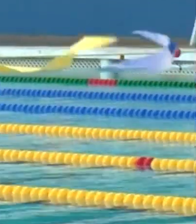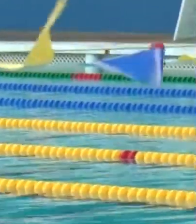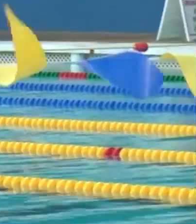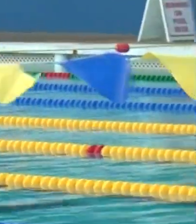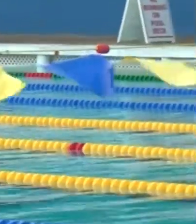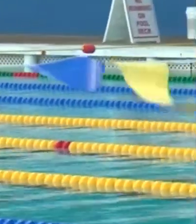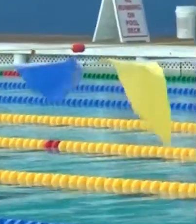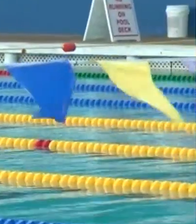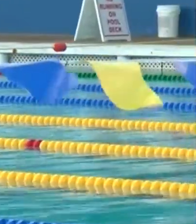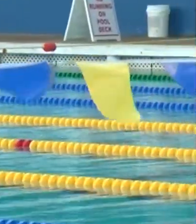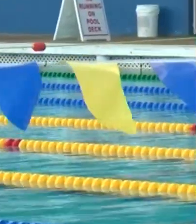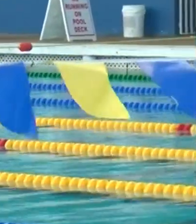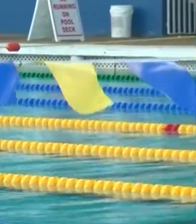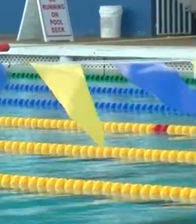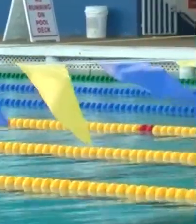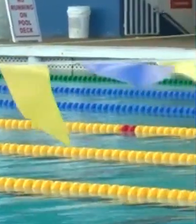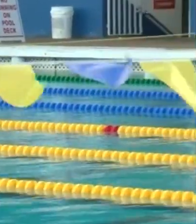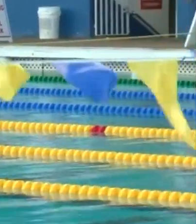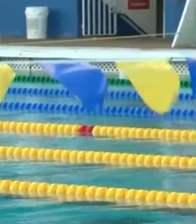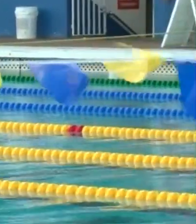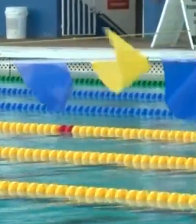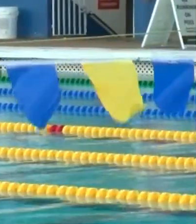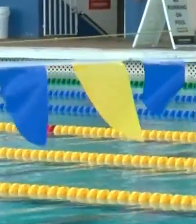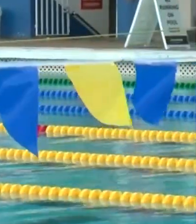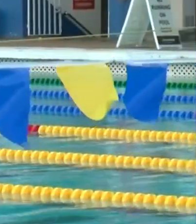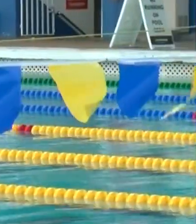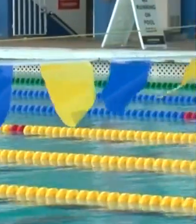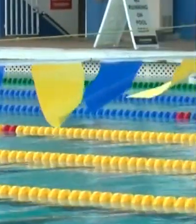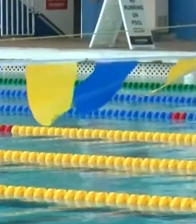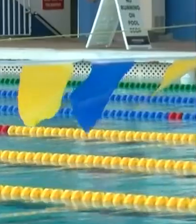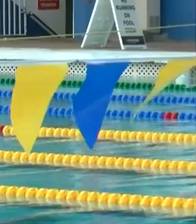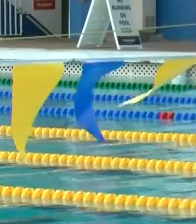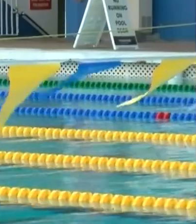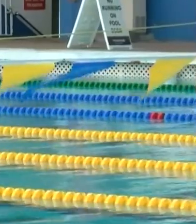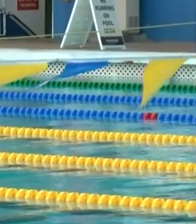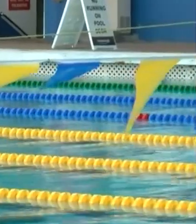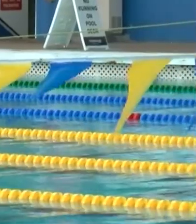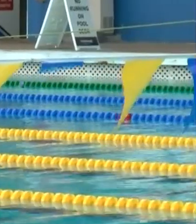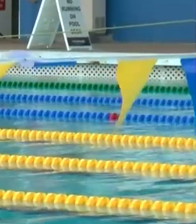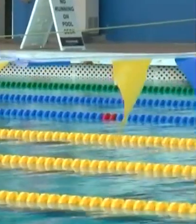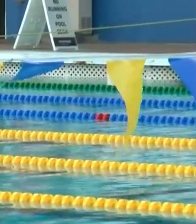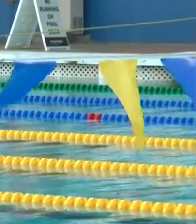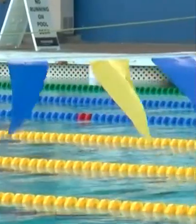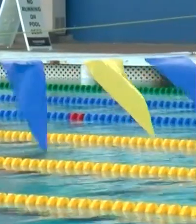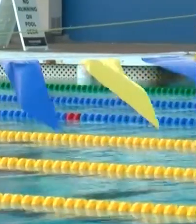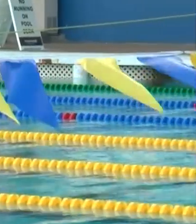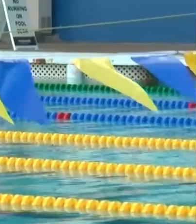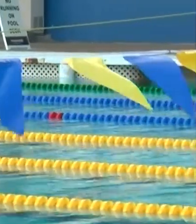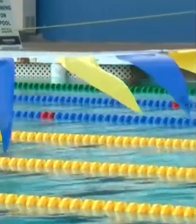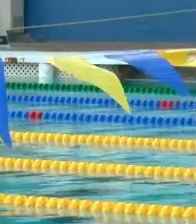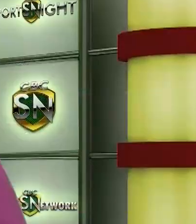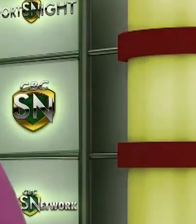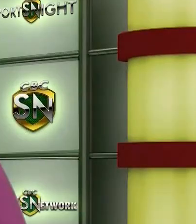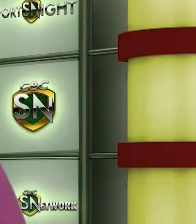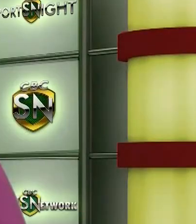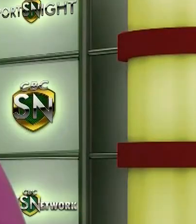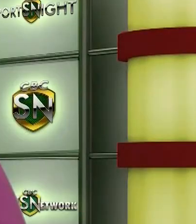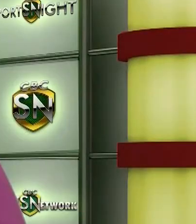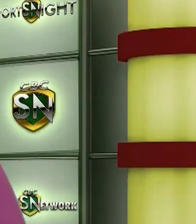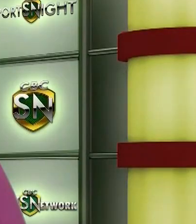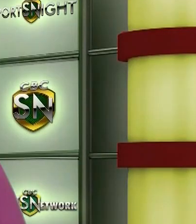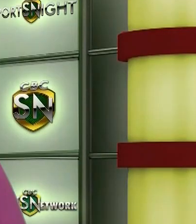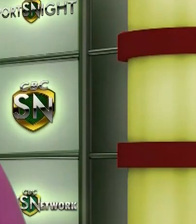Minis in the 11 to 12 girls 100-meter breaststroke with a time of 1 minute 23.62 seconds. In the boys,